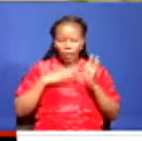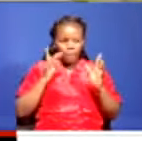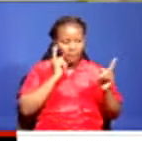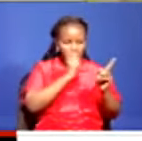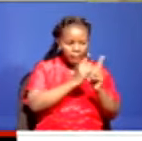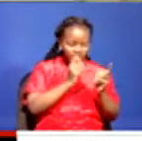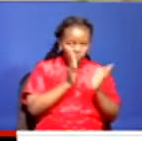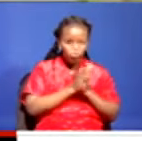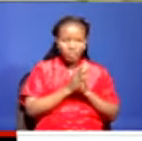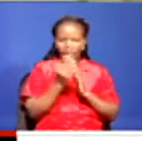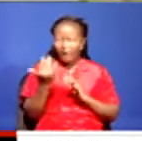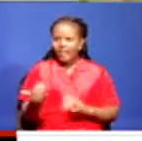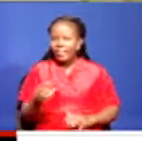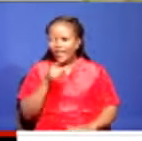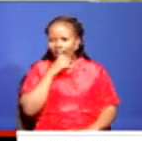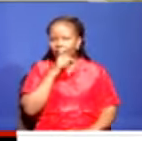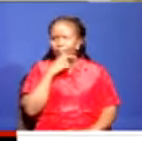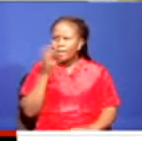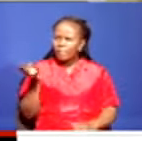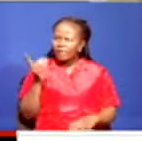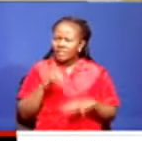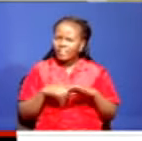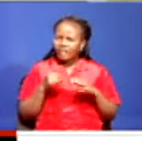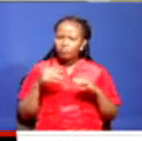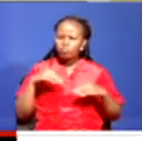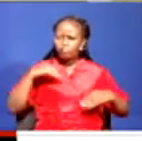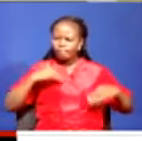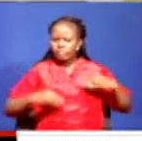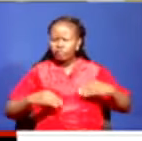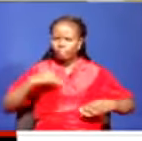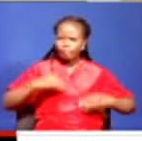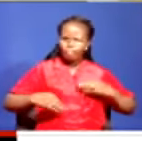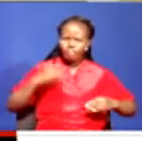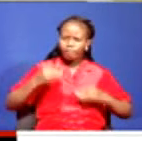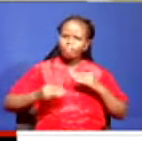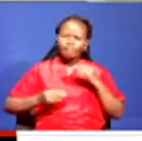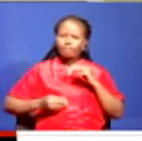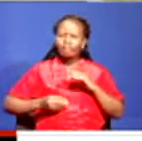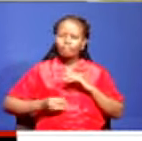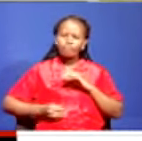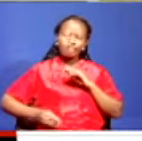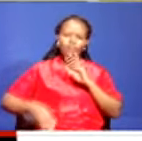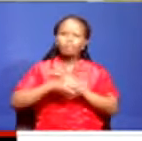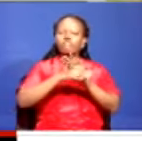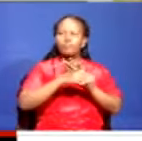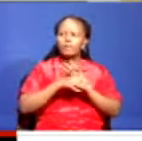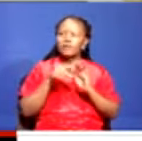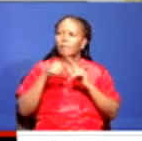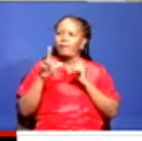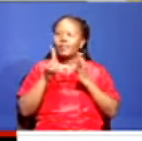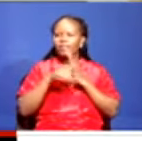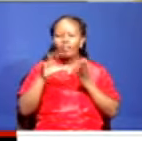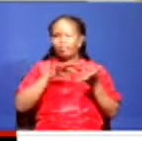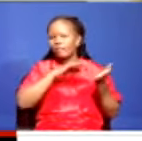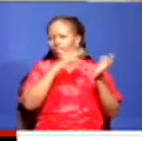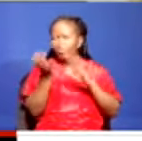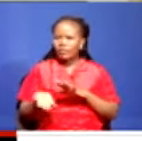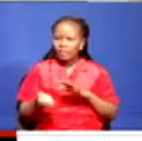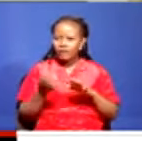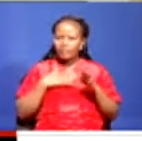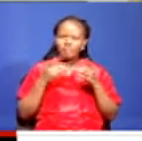juu akikimbizwa na fisi. Kufika hapa ilikuwa imemwangusha chini. Mimi